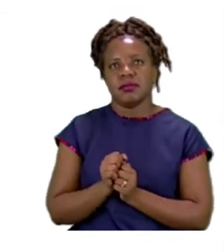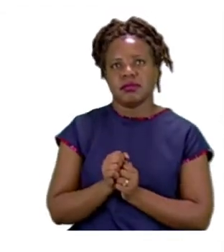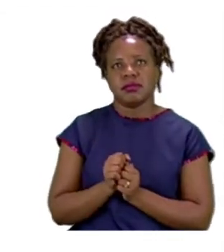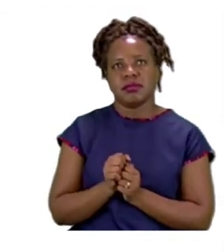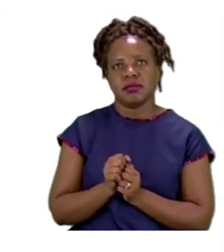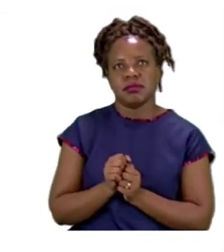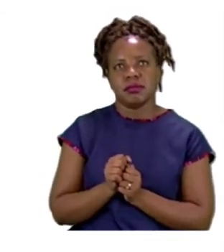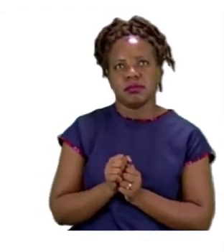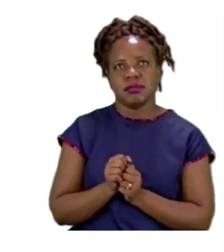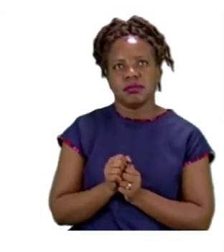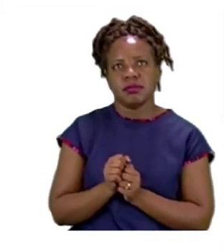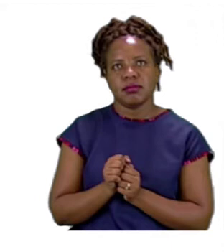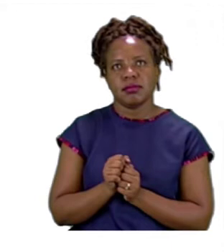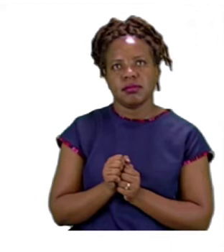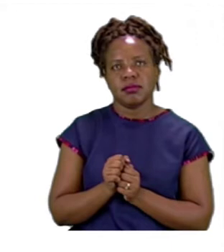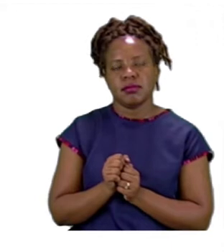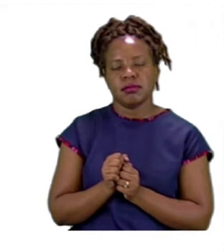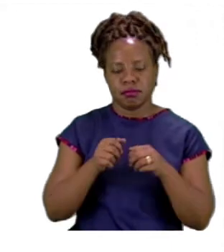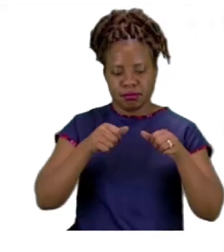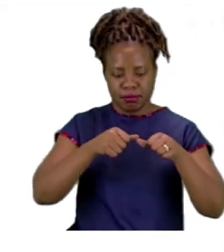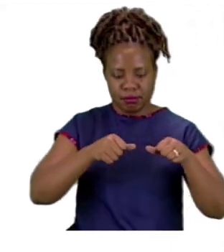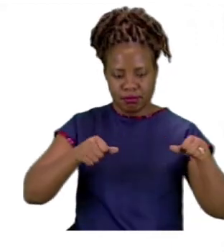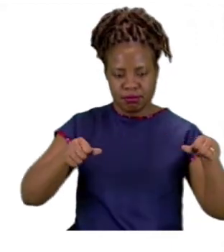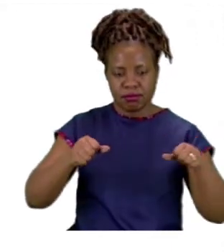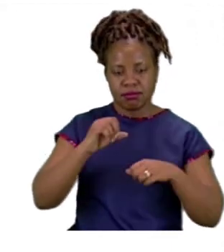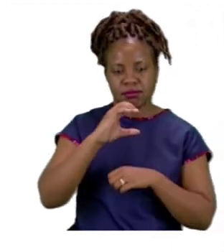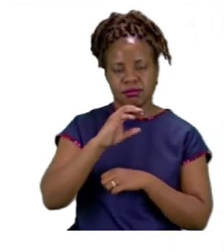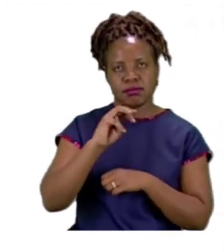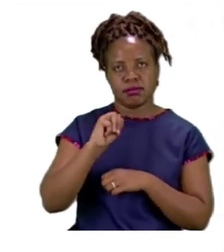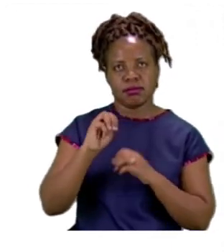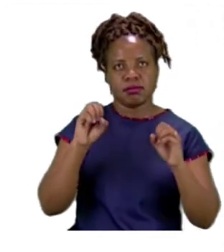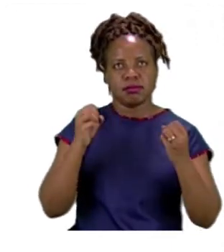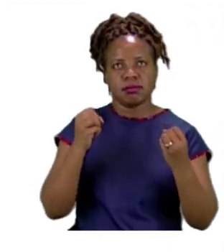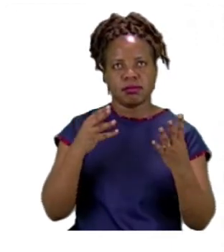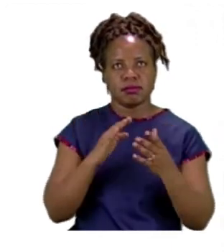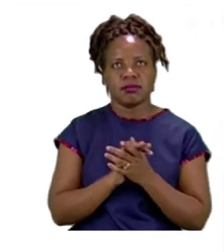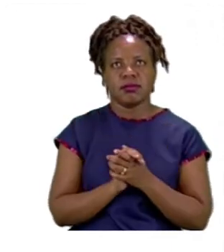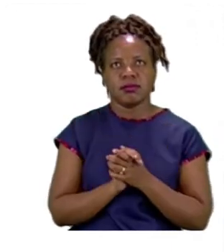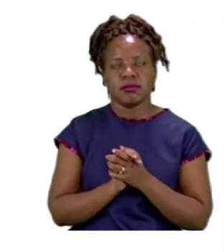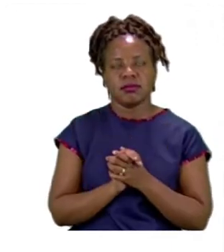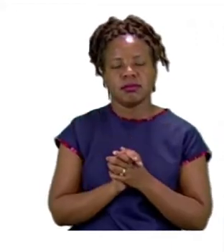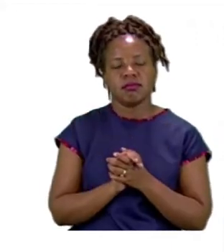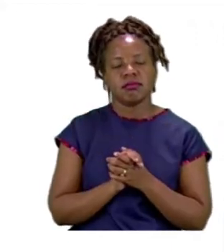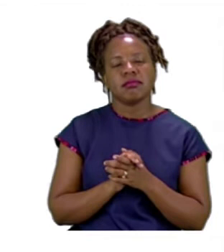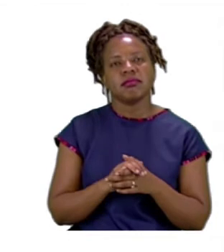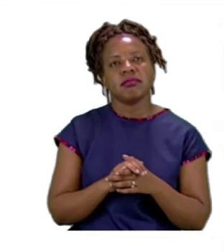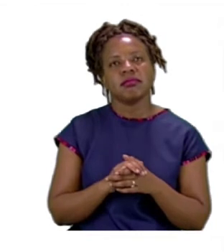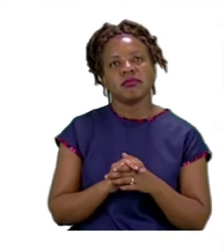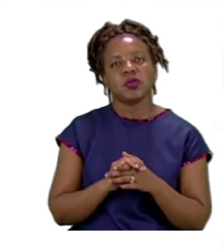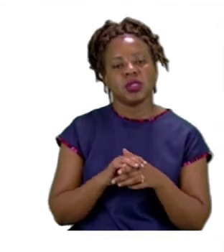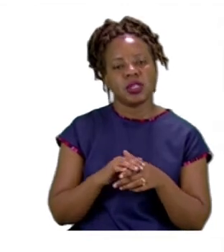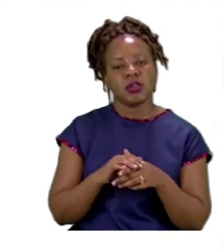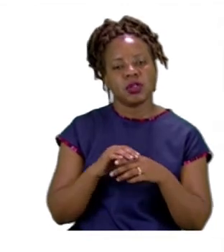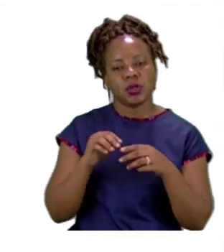to be measuring in centimeters. What we are going to be measuring is the different lengths of the